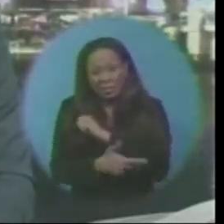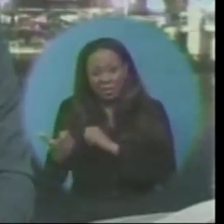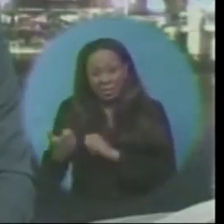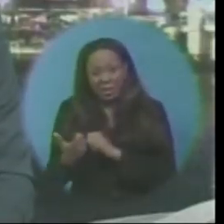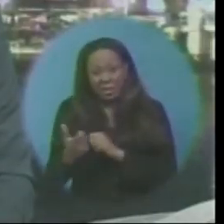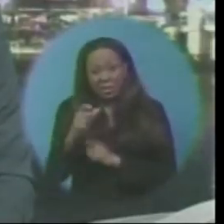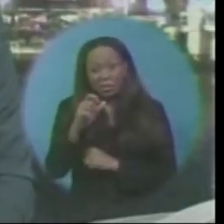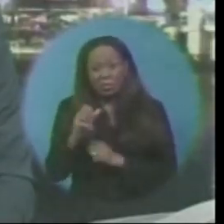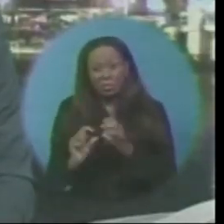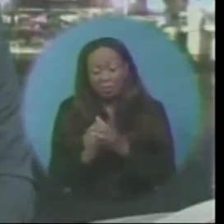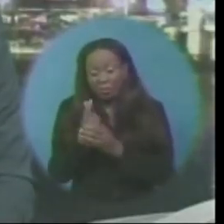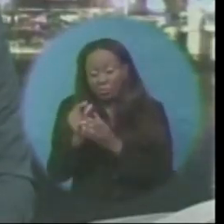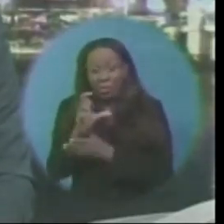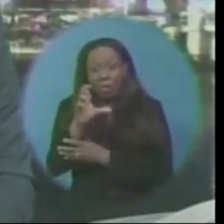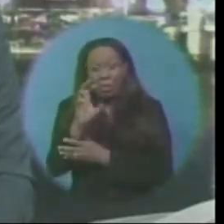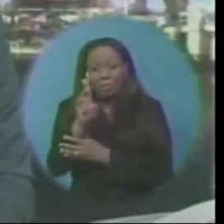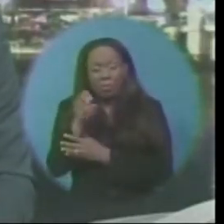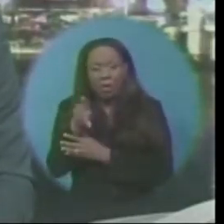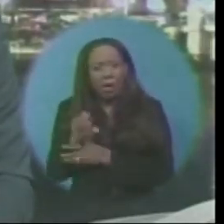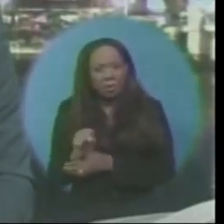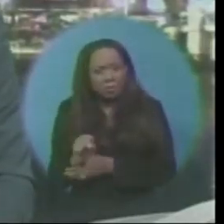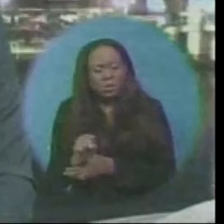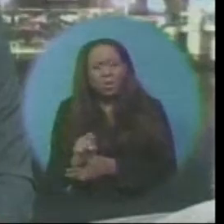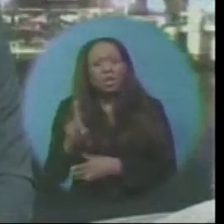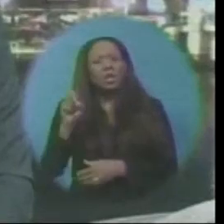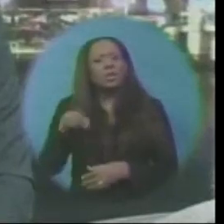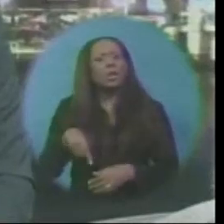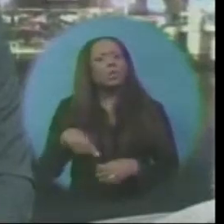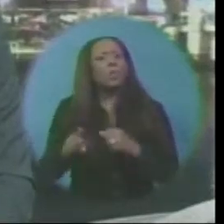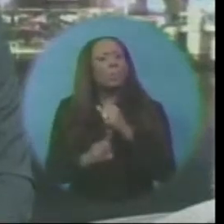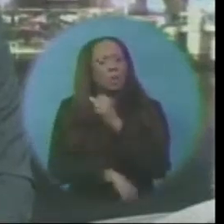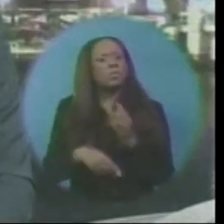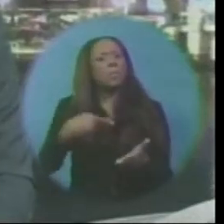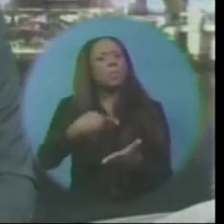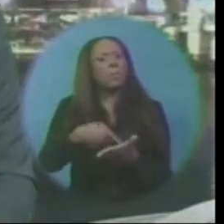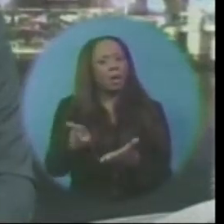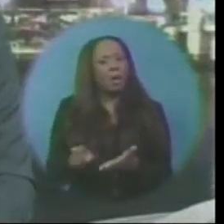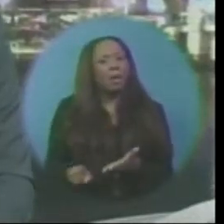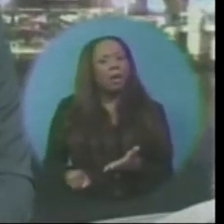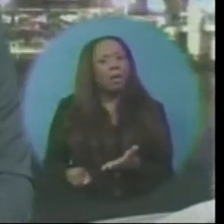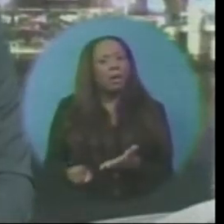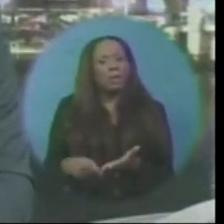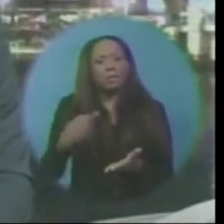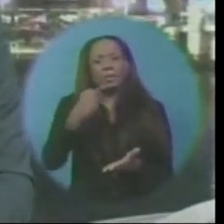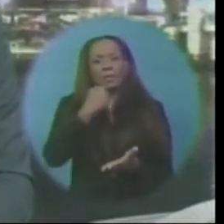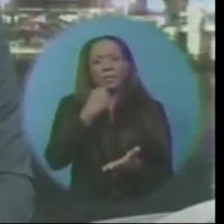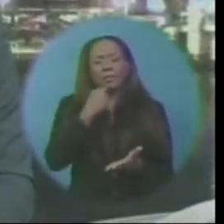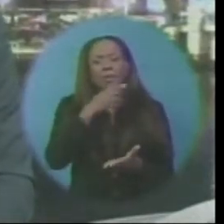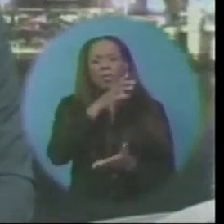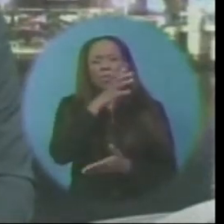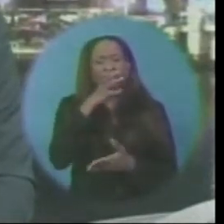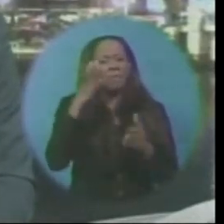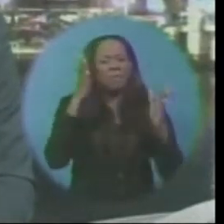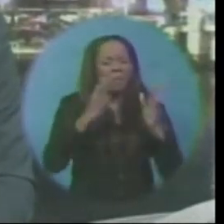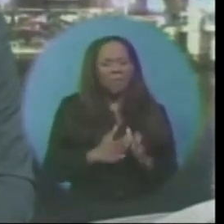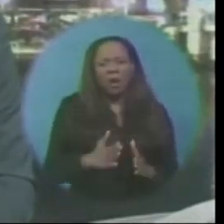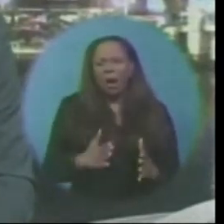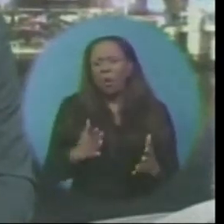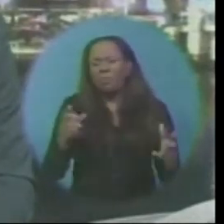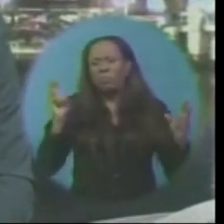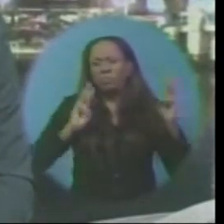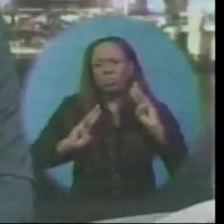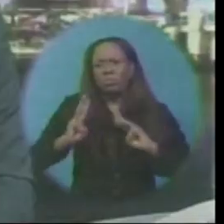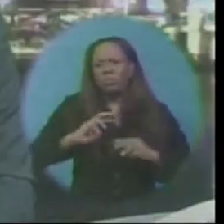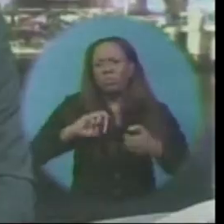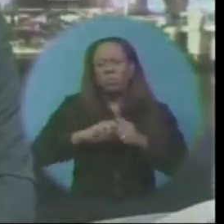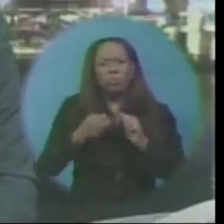voiced his support today in the House while speaking on the Agriculture and Livestock Bill. He says the cries from the farming community have not